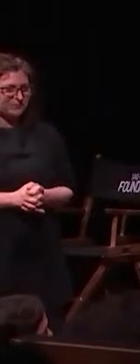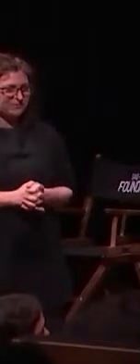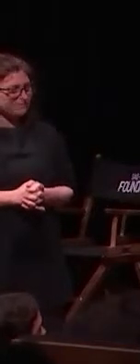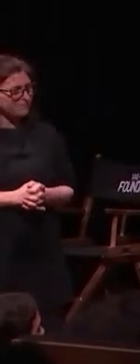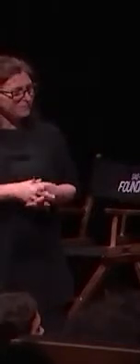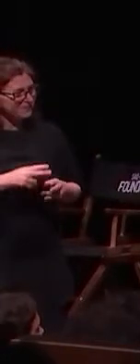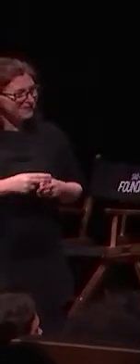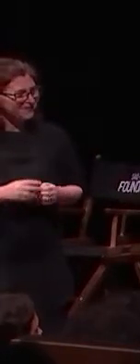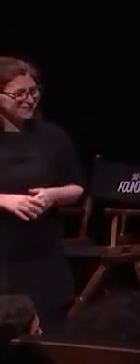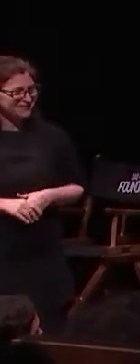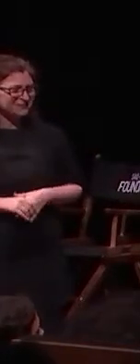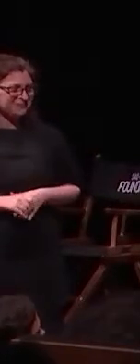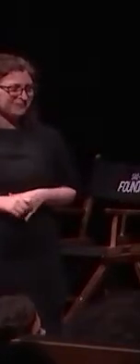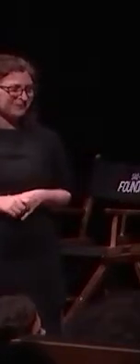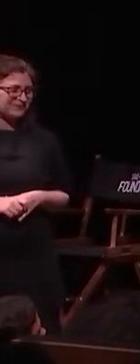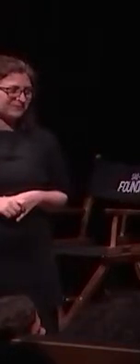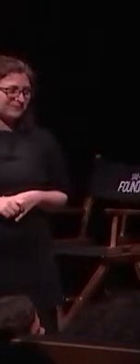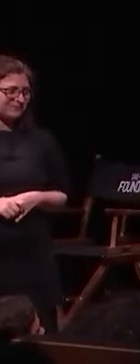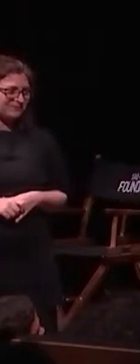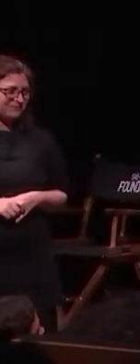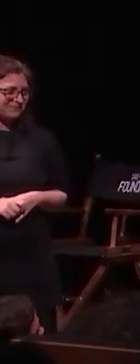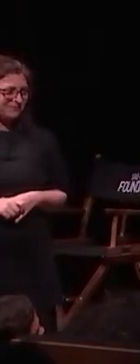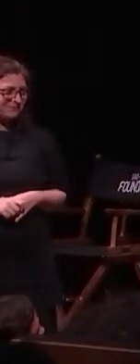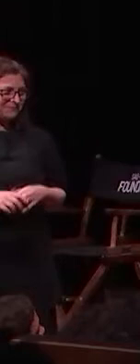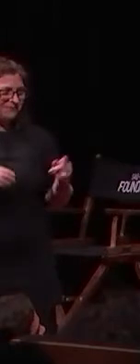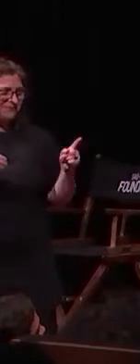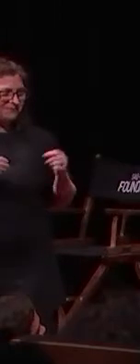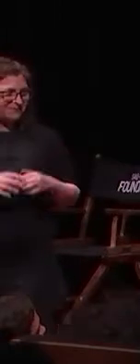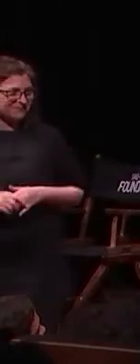Right. So your name. It's